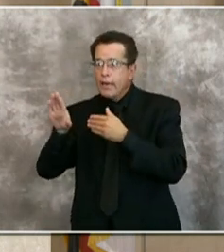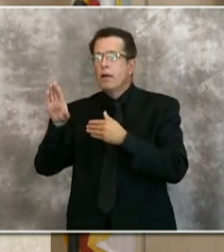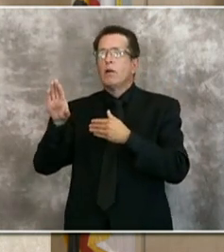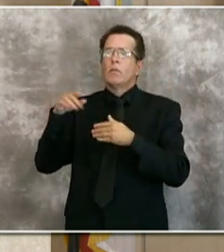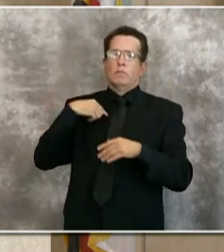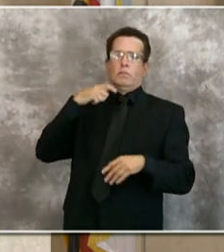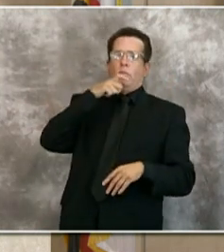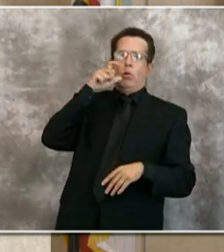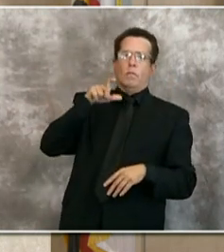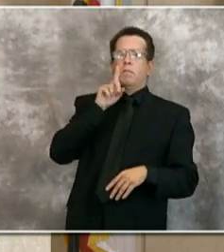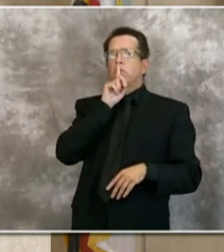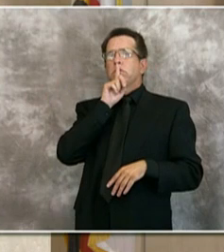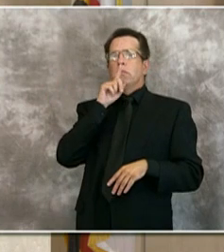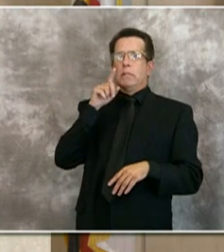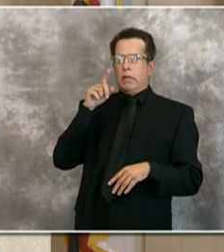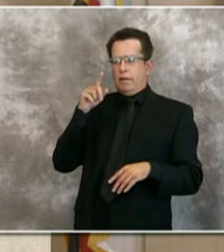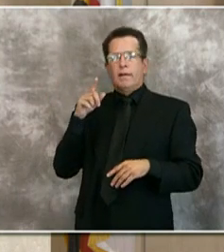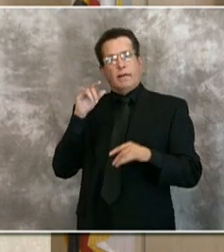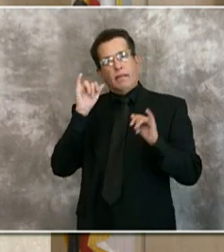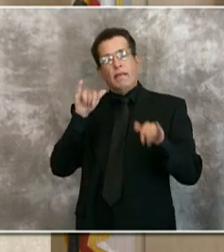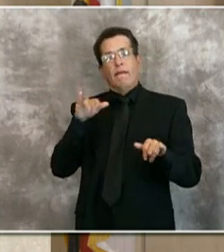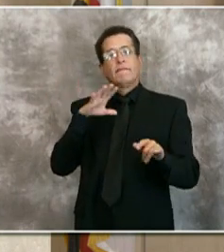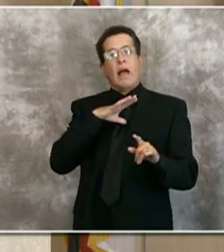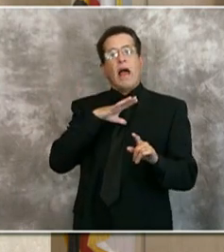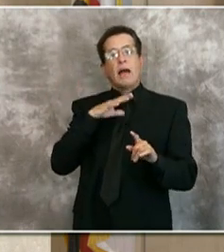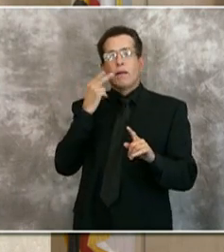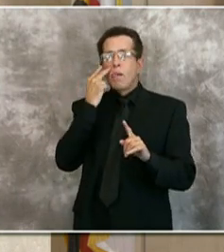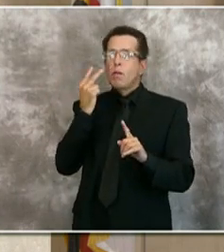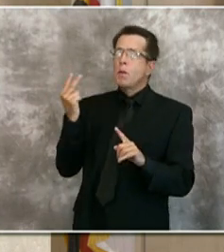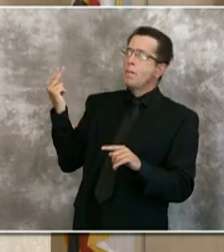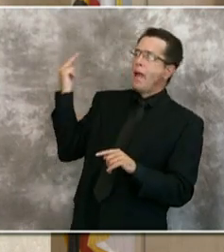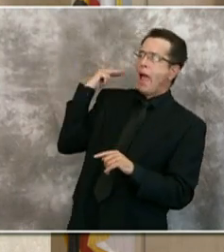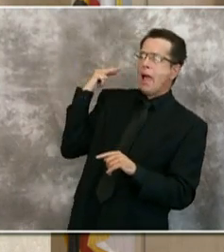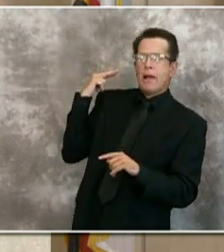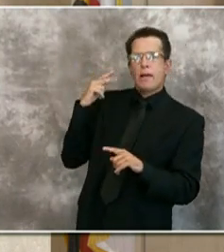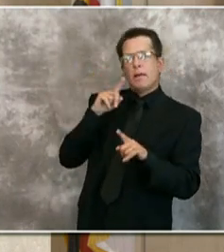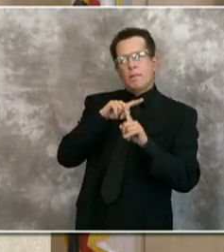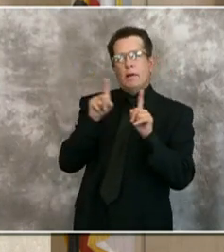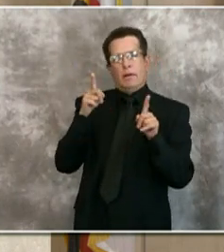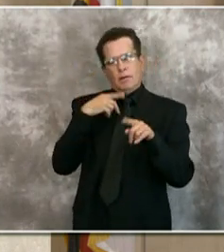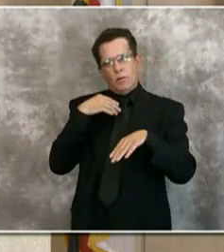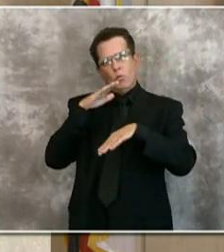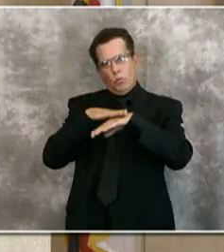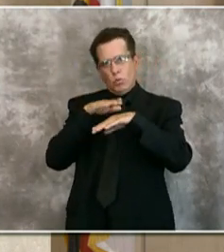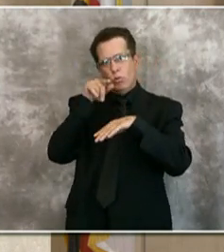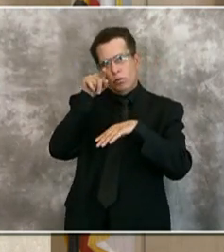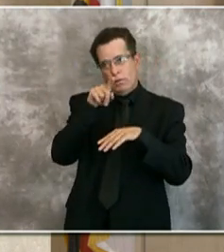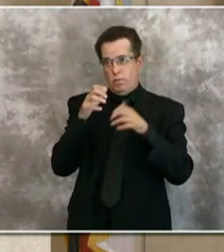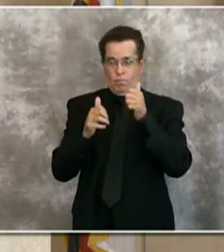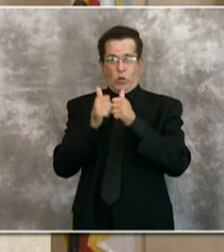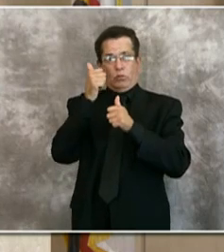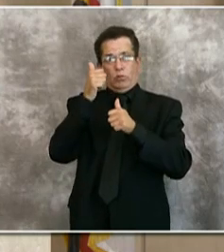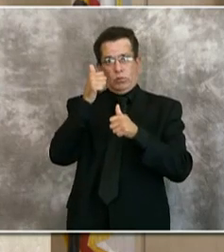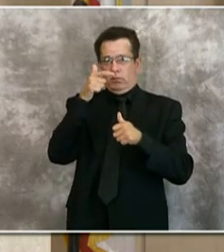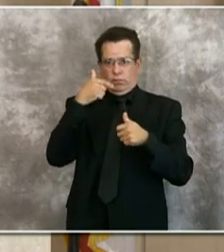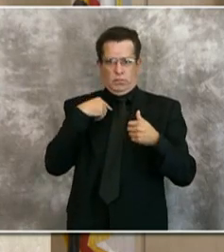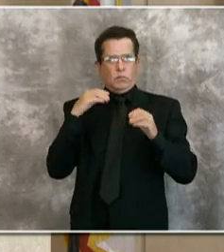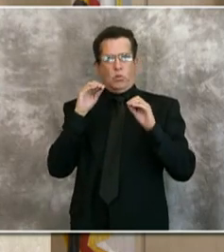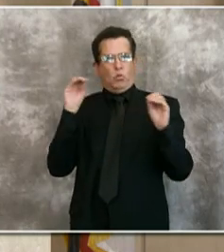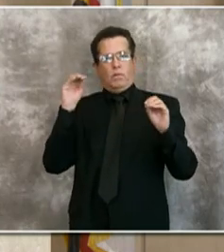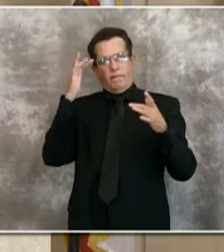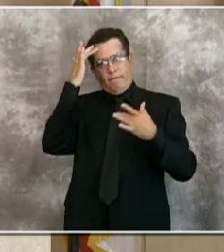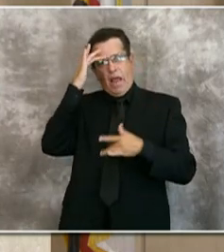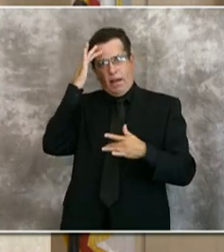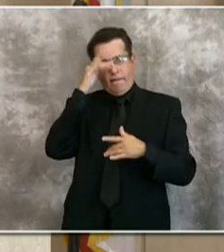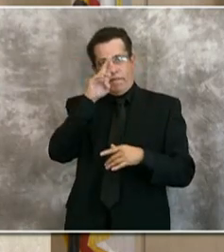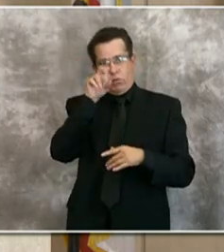or I shouldn't have done this. And that's great in hindsight, but we have a chance, most of us haven't had this